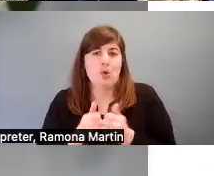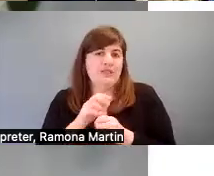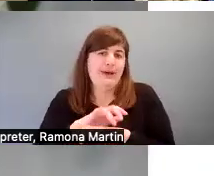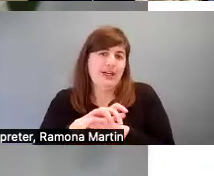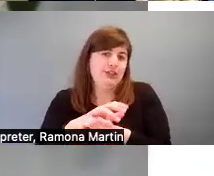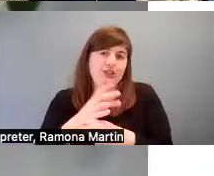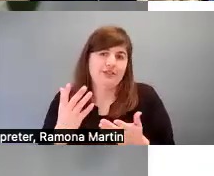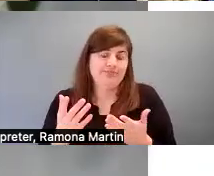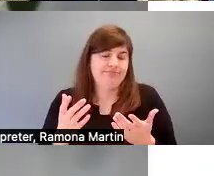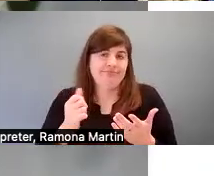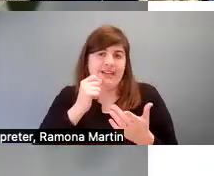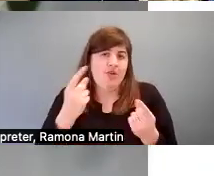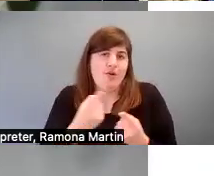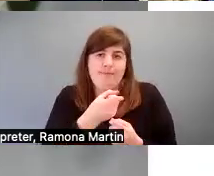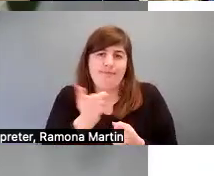completely harmless, for the record.